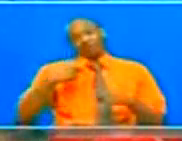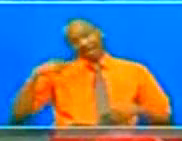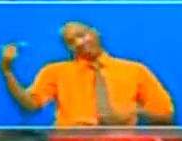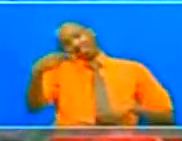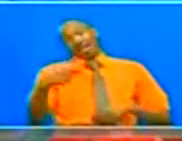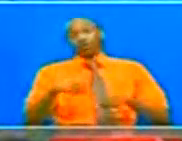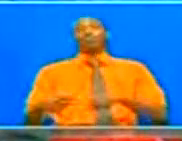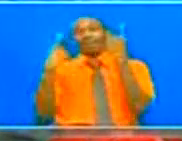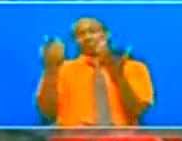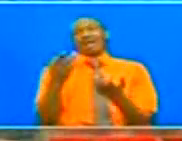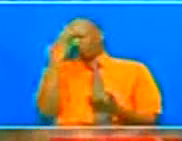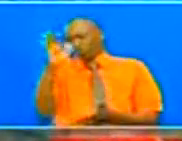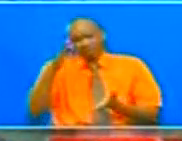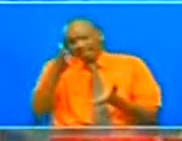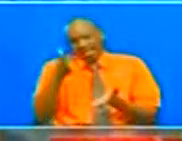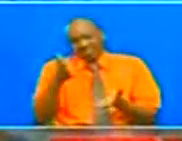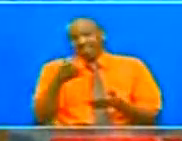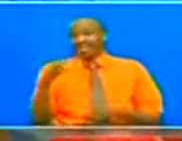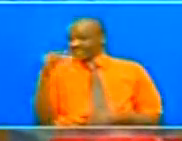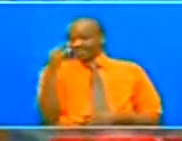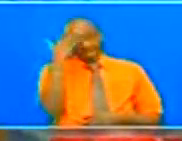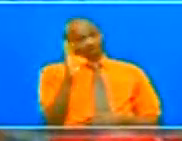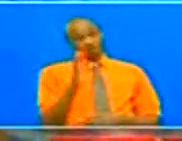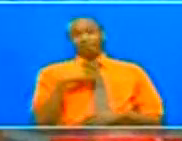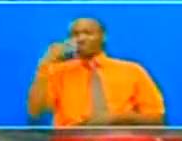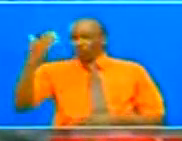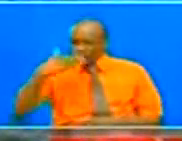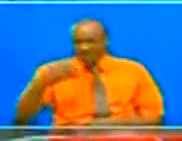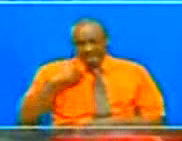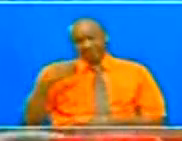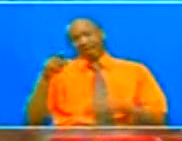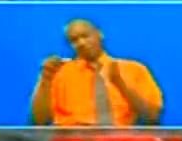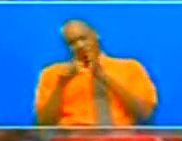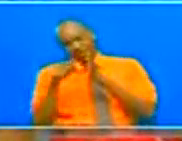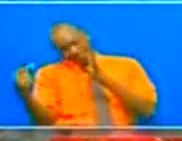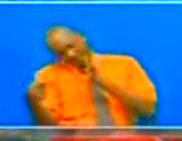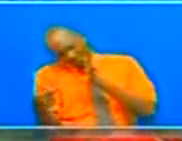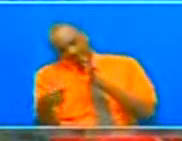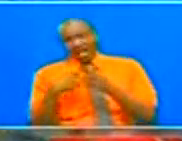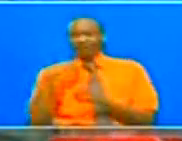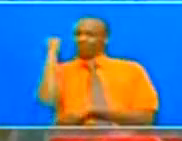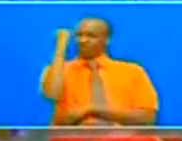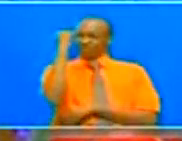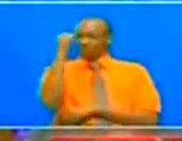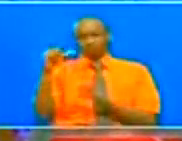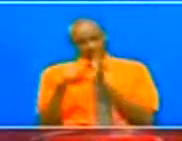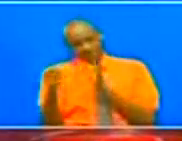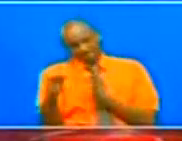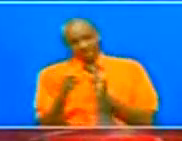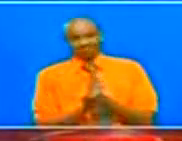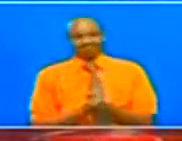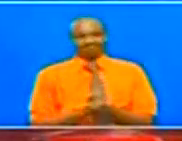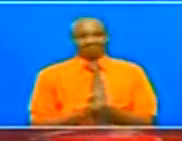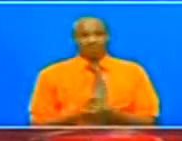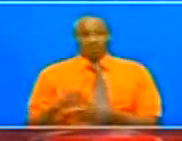occurs. I don't know Garissa, but there is always a nexus. You know, there's some political agitation. Sure. Okay, I want to talk more about